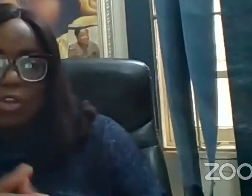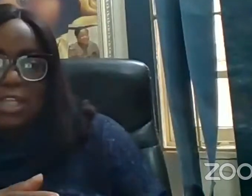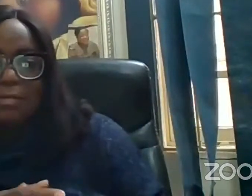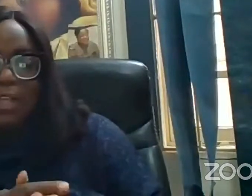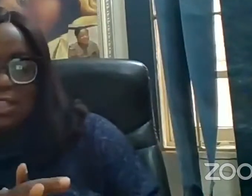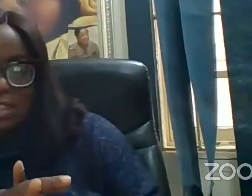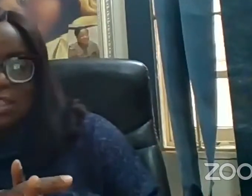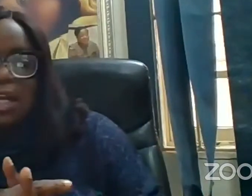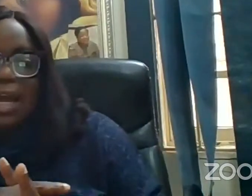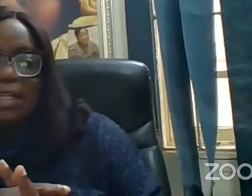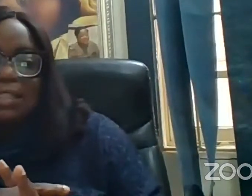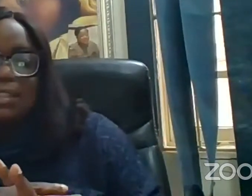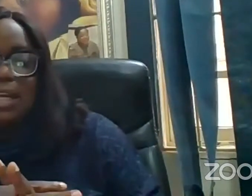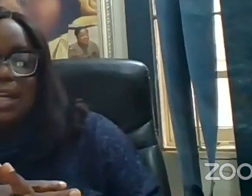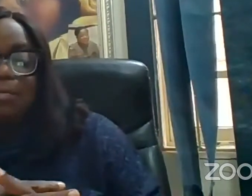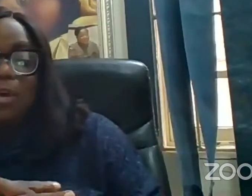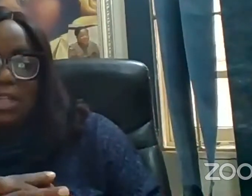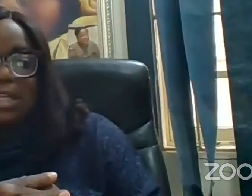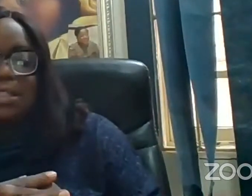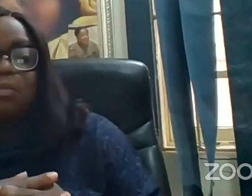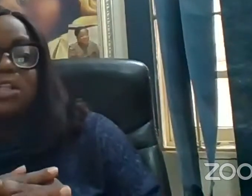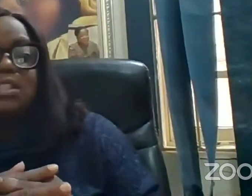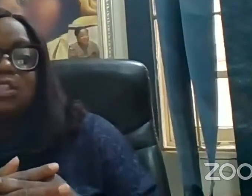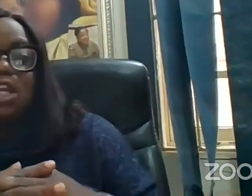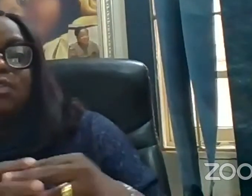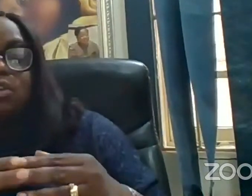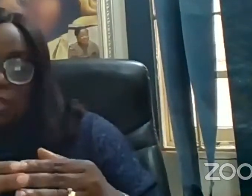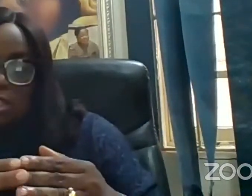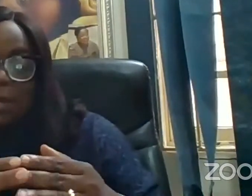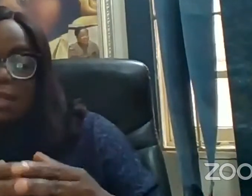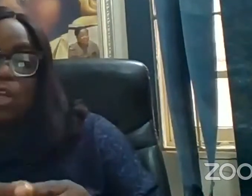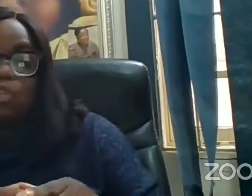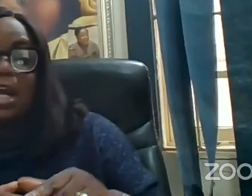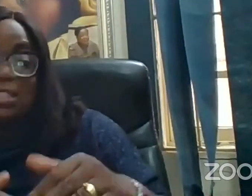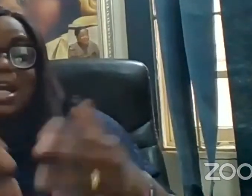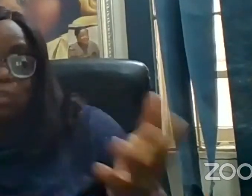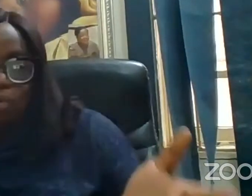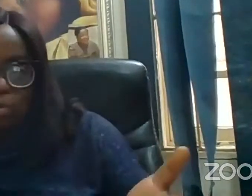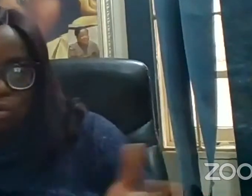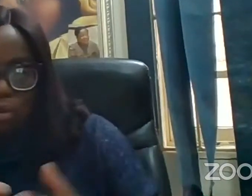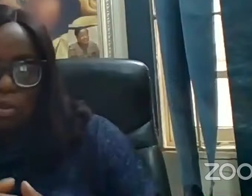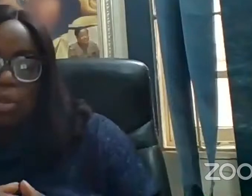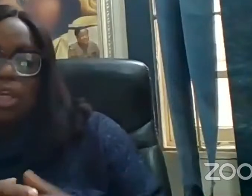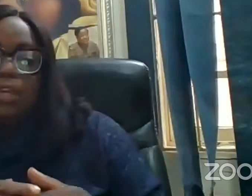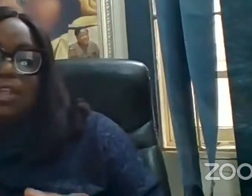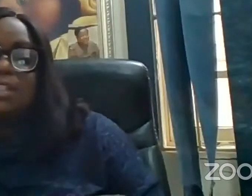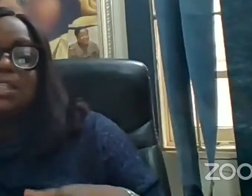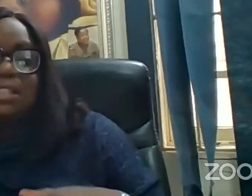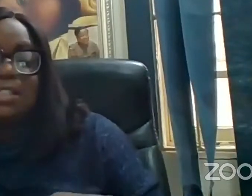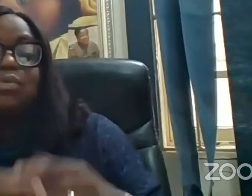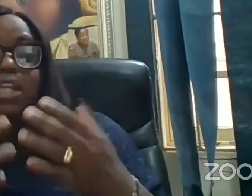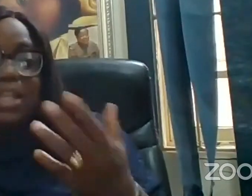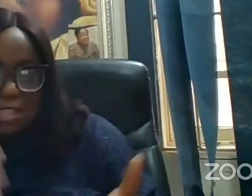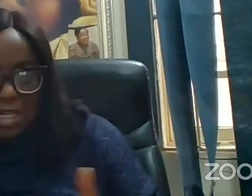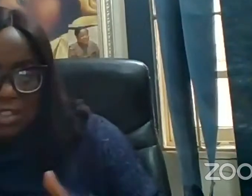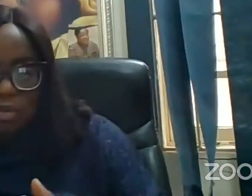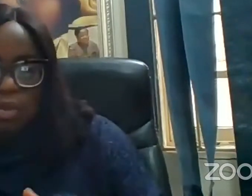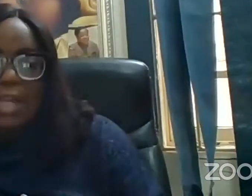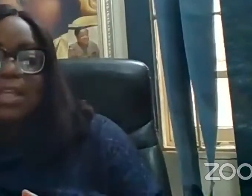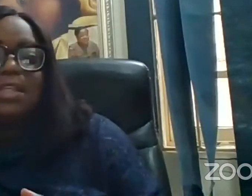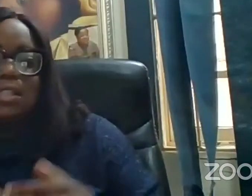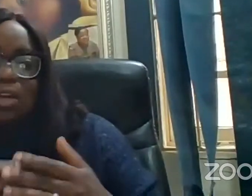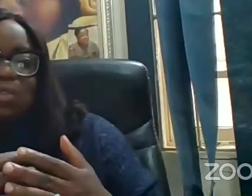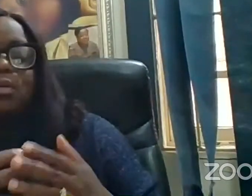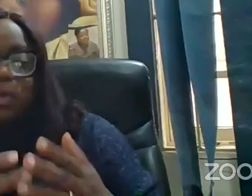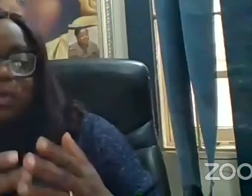yourself, definitely, and all that. But even despite what you are trying to do, if these things is really getting at